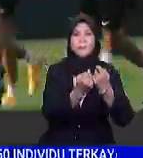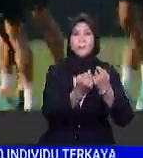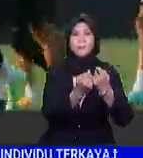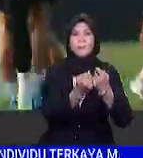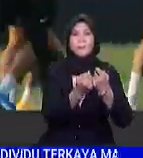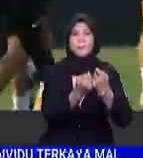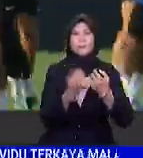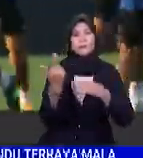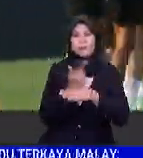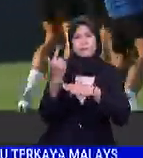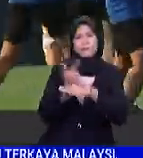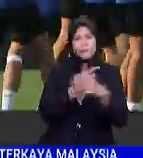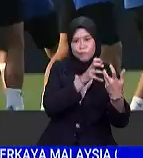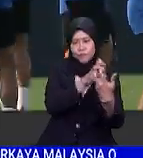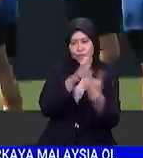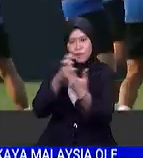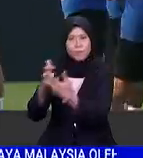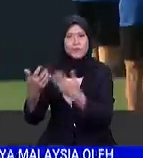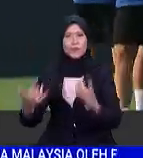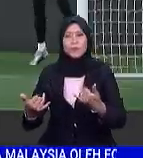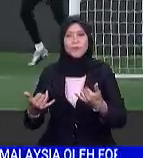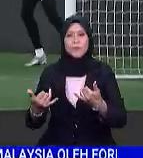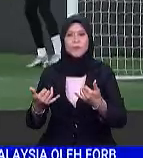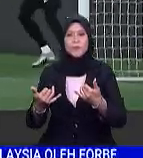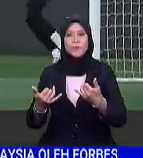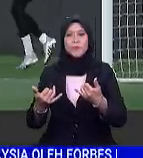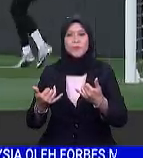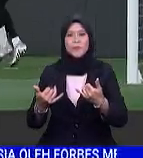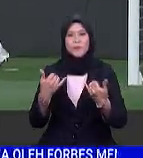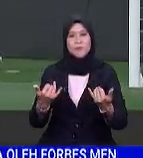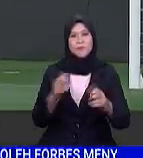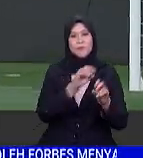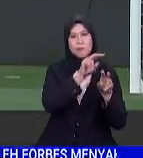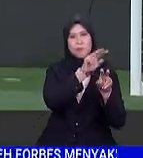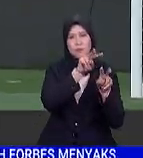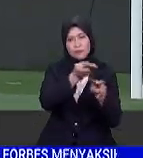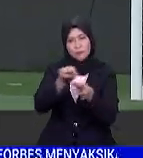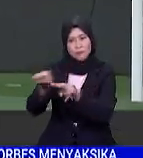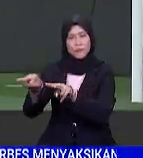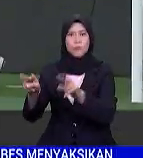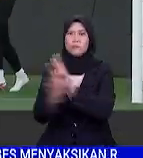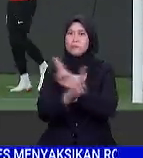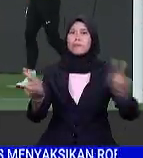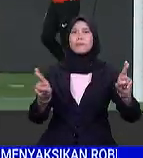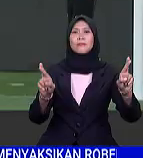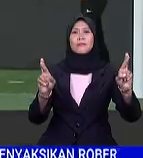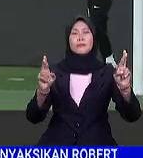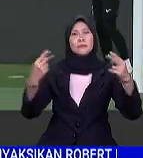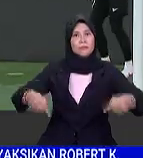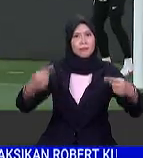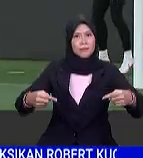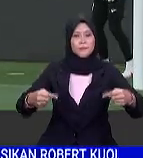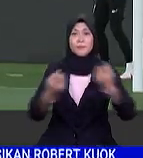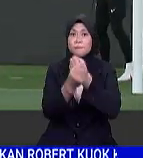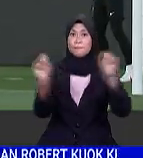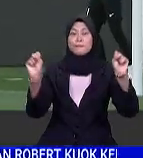some friendly matches. And after we have been observing, the team have a very good preparation. Of course,